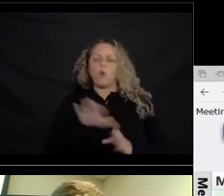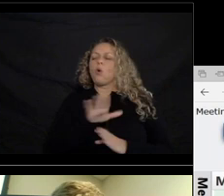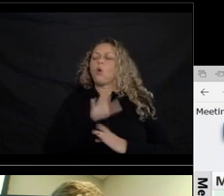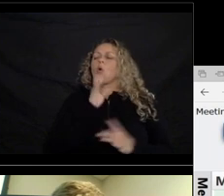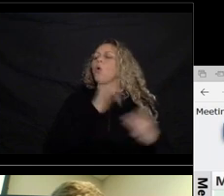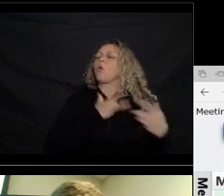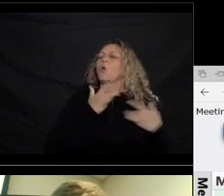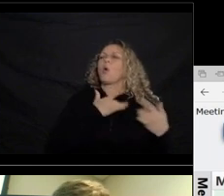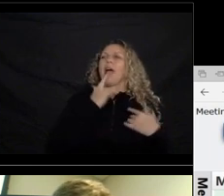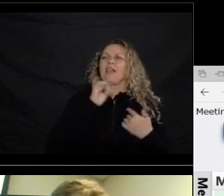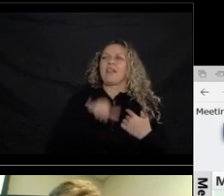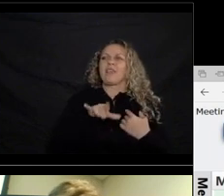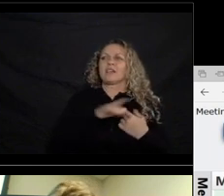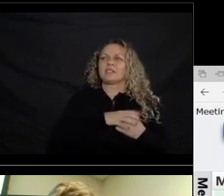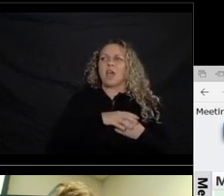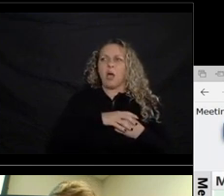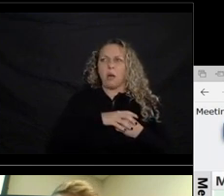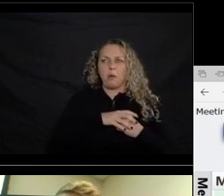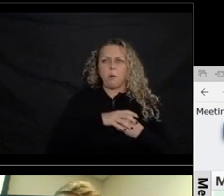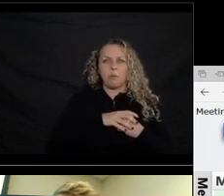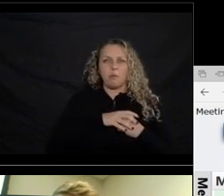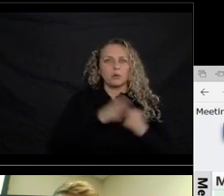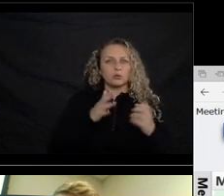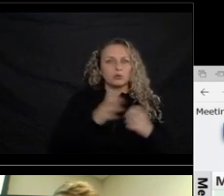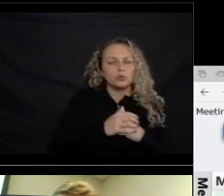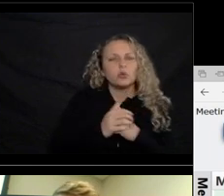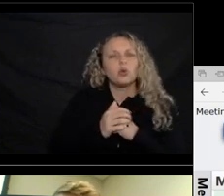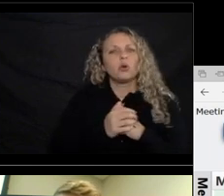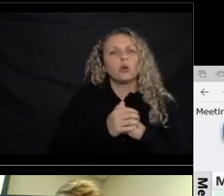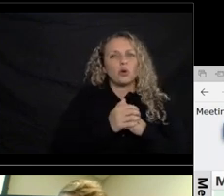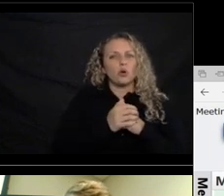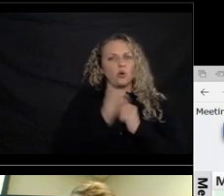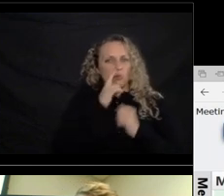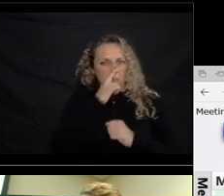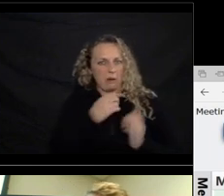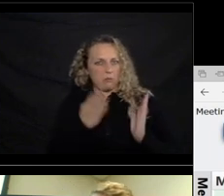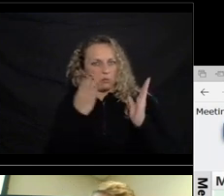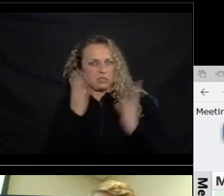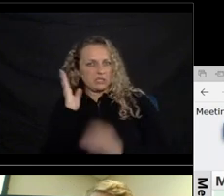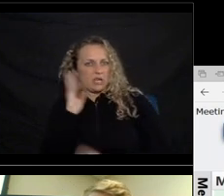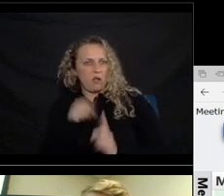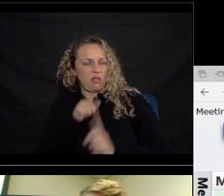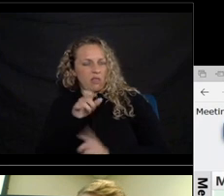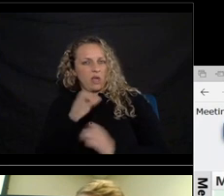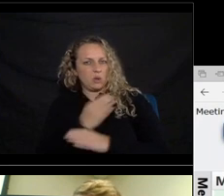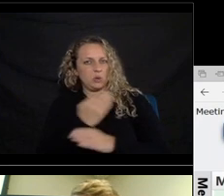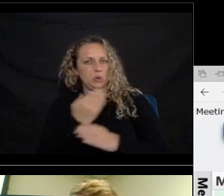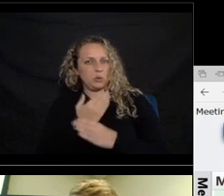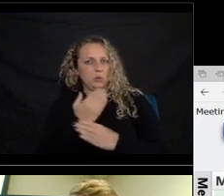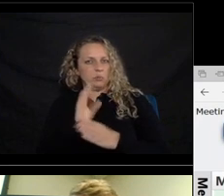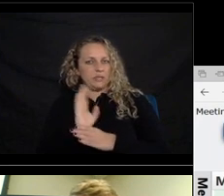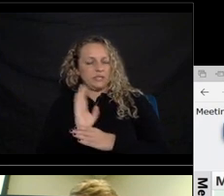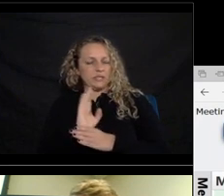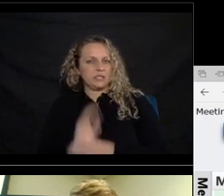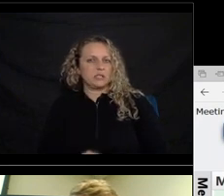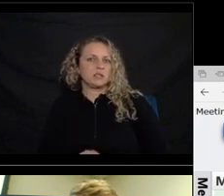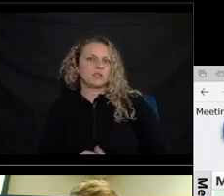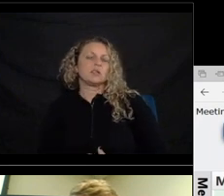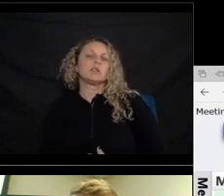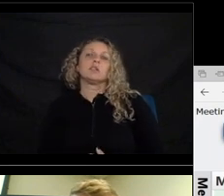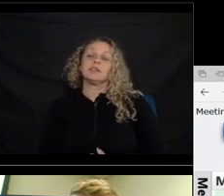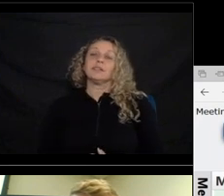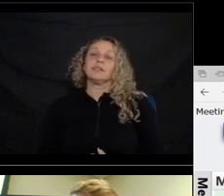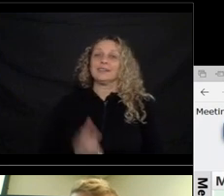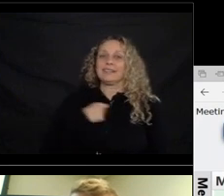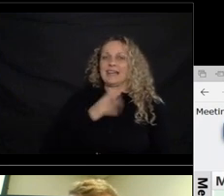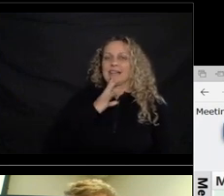worries. Okay. I think that's but do you mind presenting on it for the new business? Yes, I